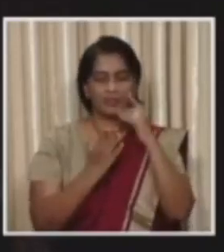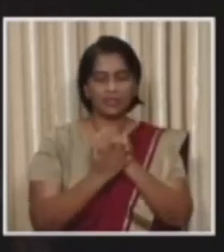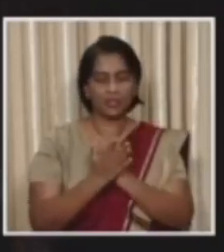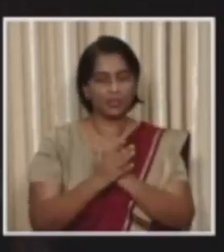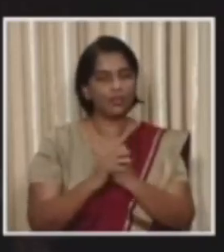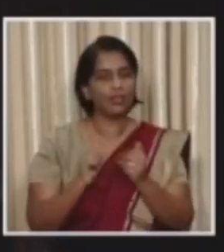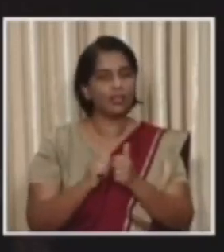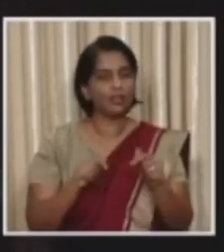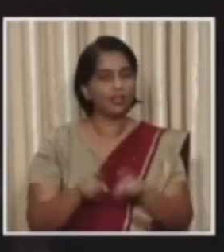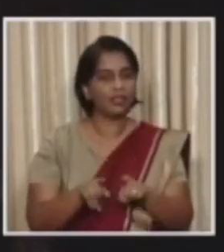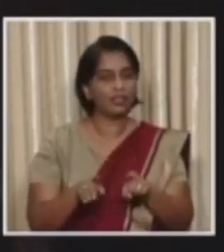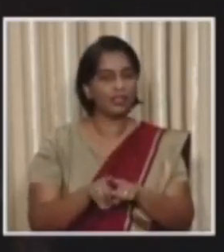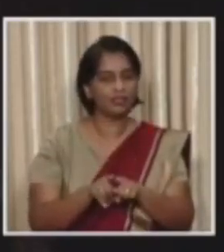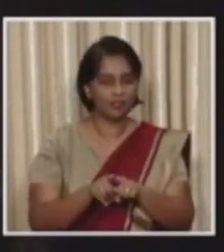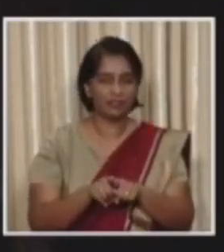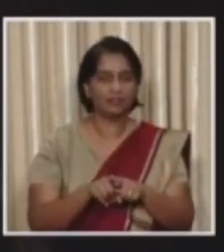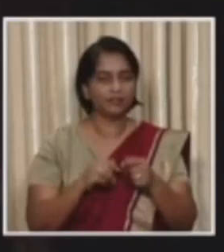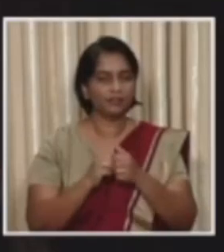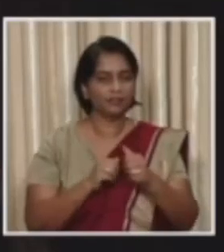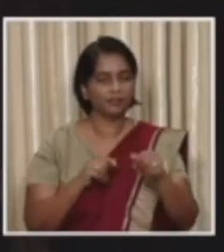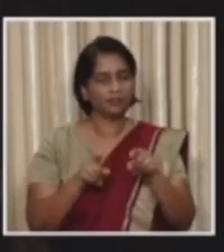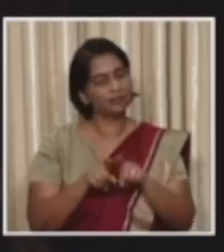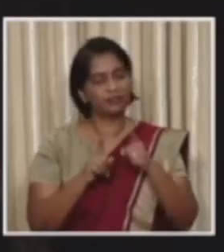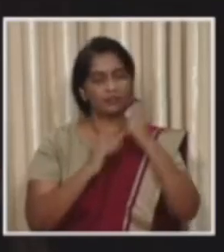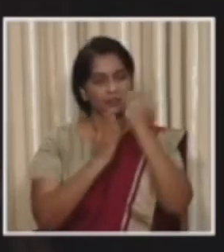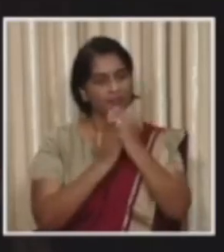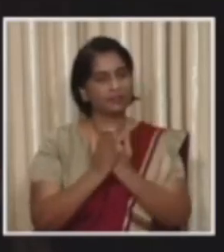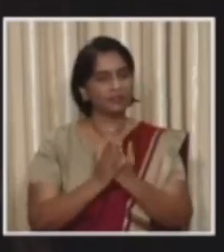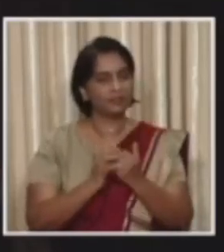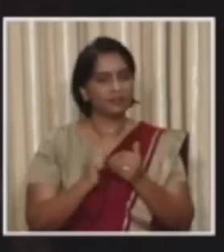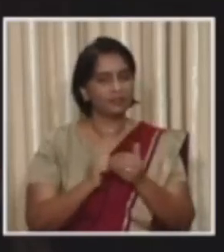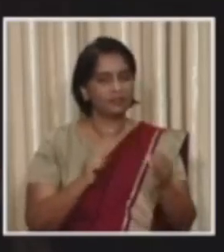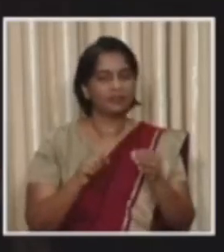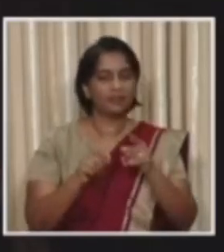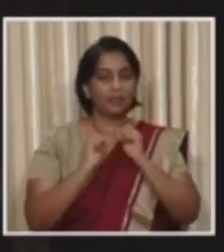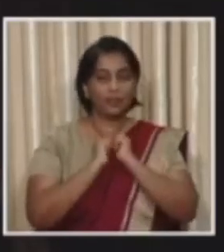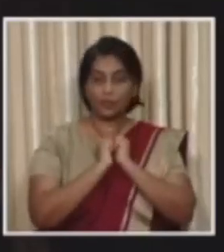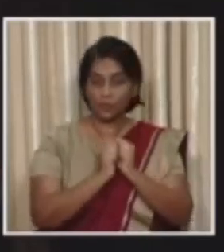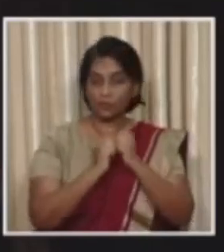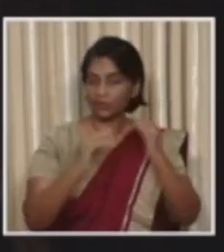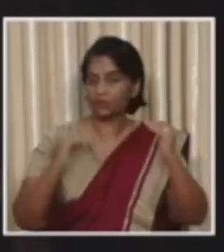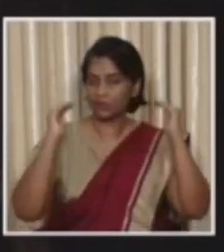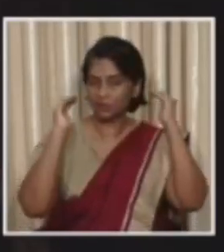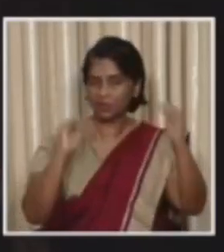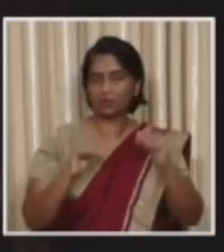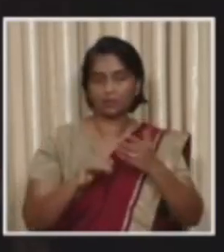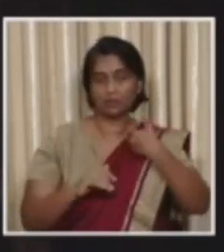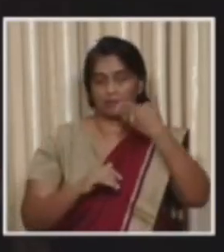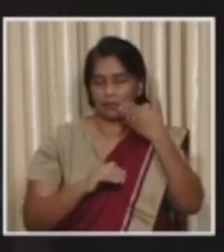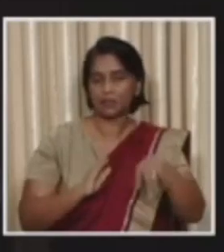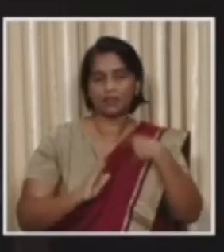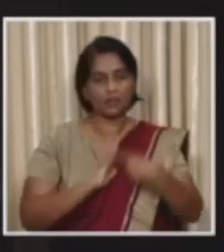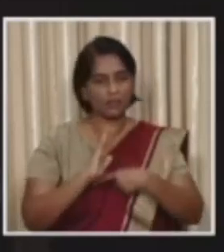and then also to be professional enough to understand what this country needs by